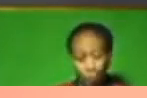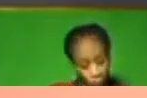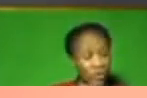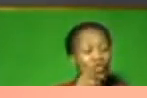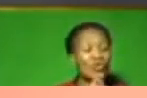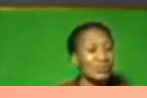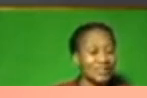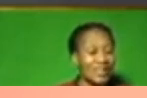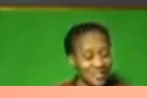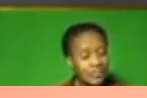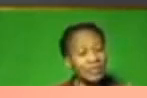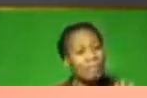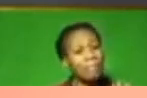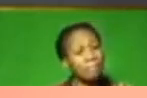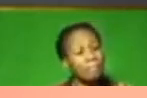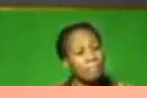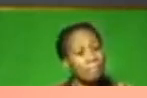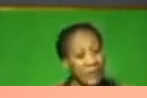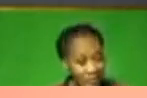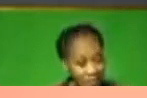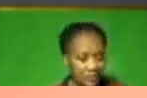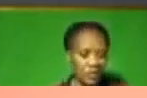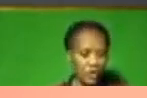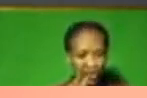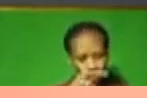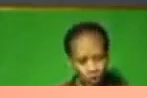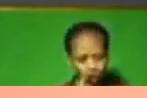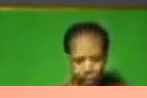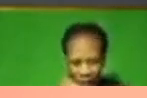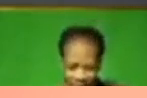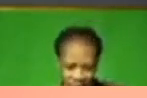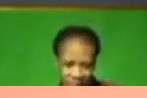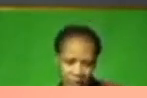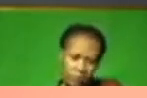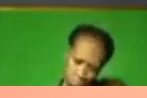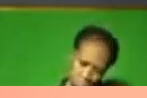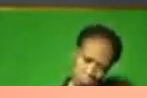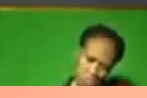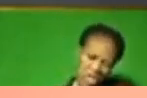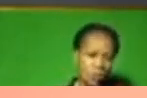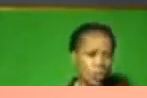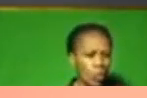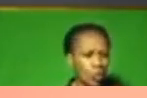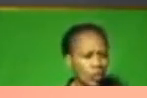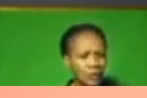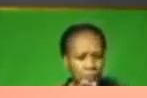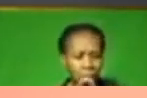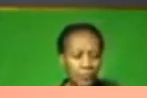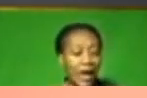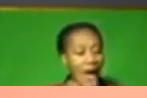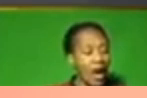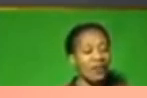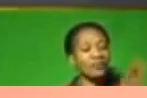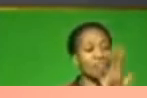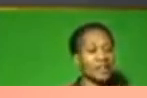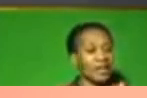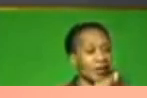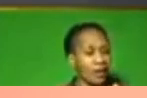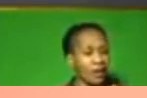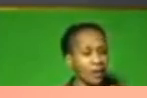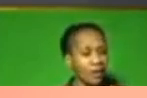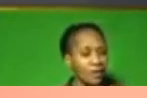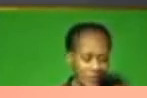like BRICS and the G20 to advance the interests of the African continent and the